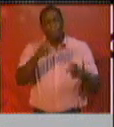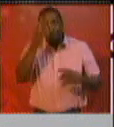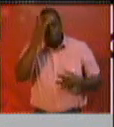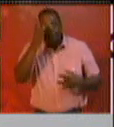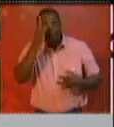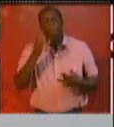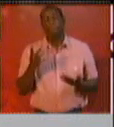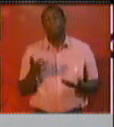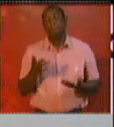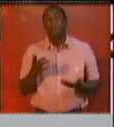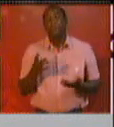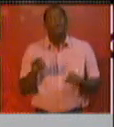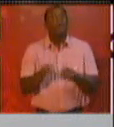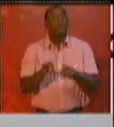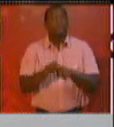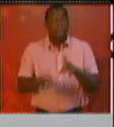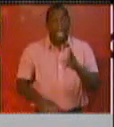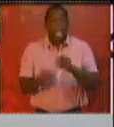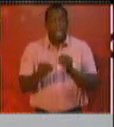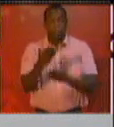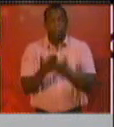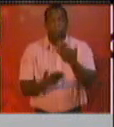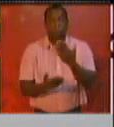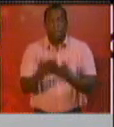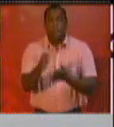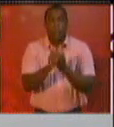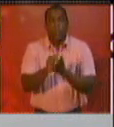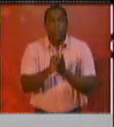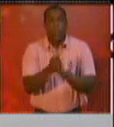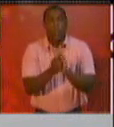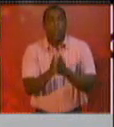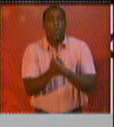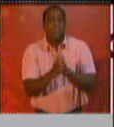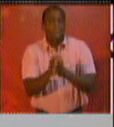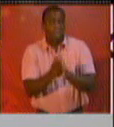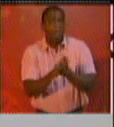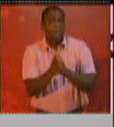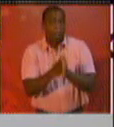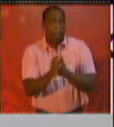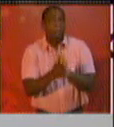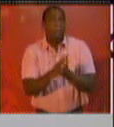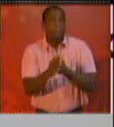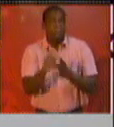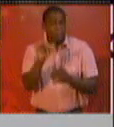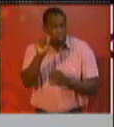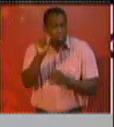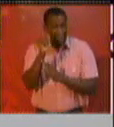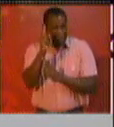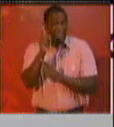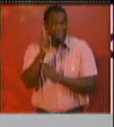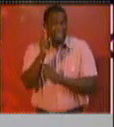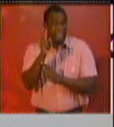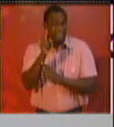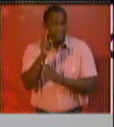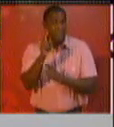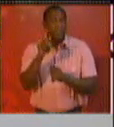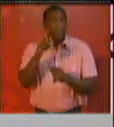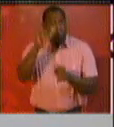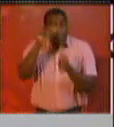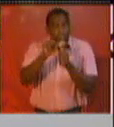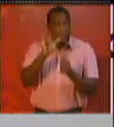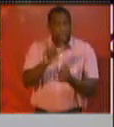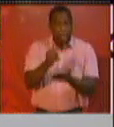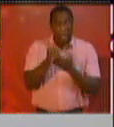only to reduce the risk of transmission of respiratory illness, but gastrointestinal illnesses as well. So reducing the